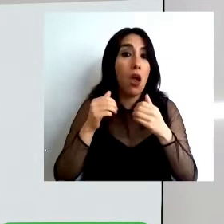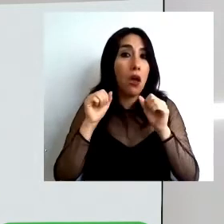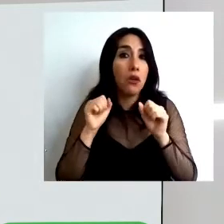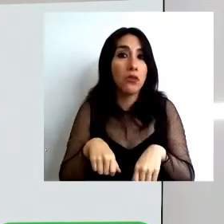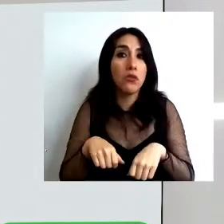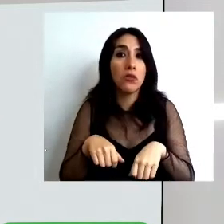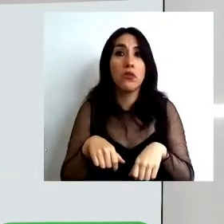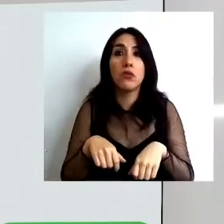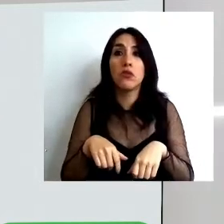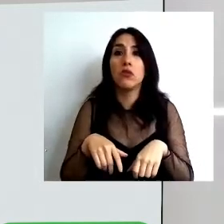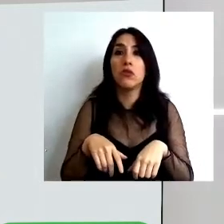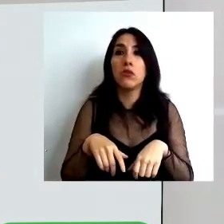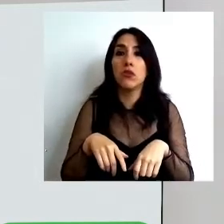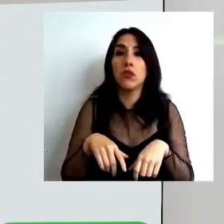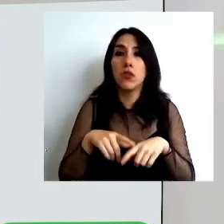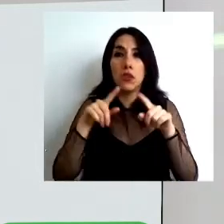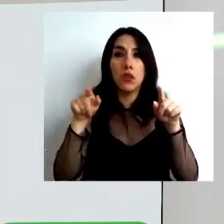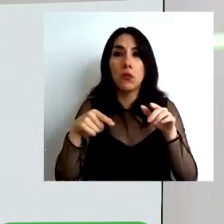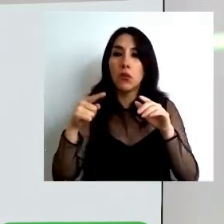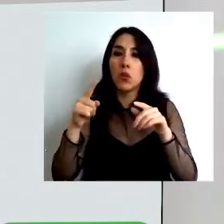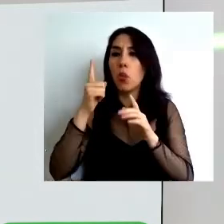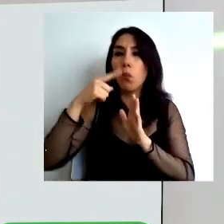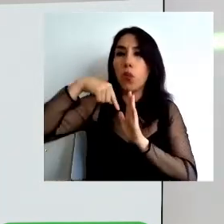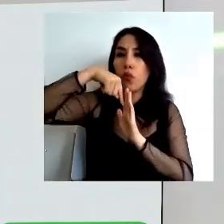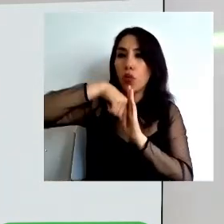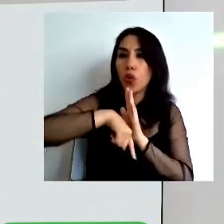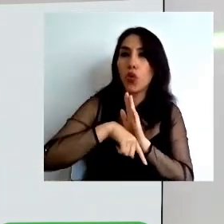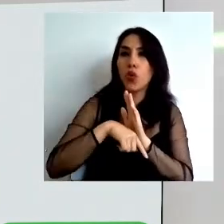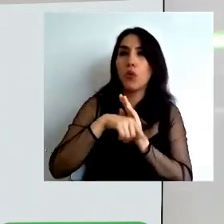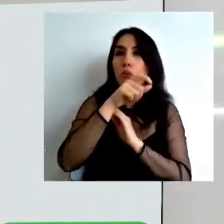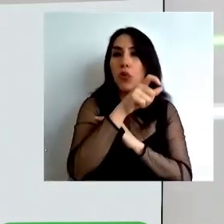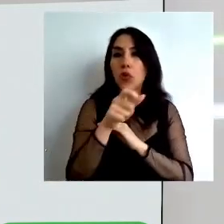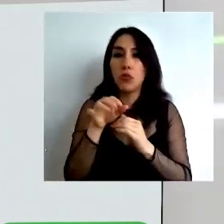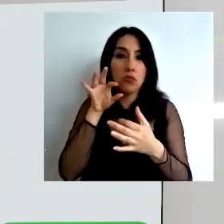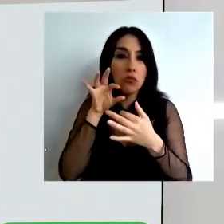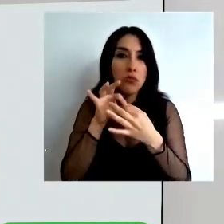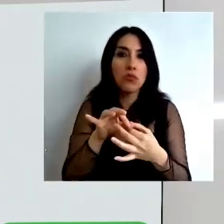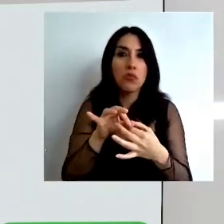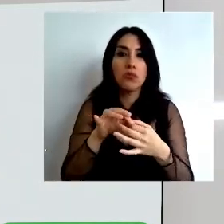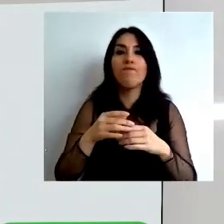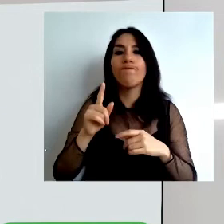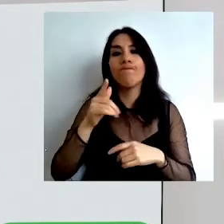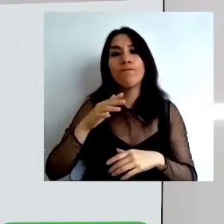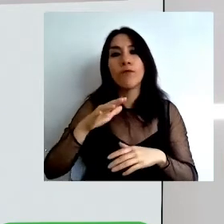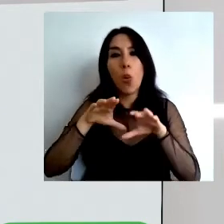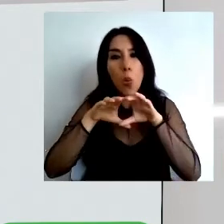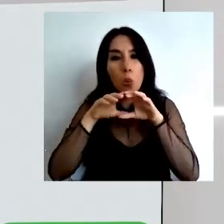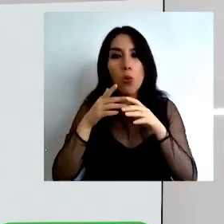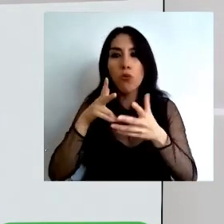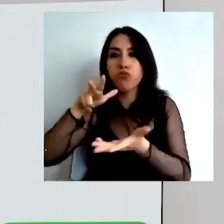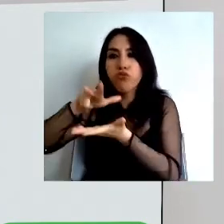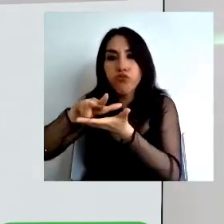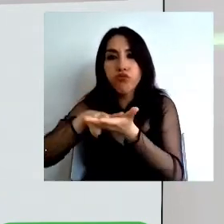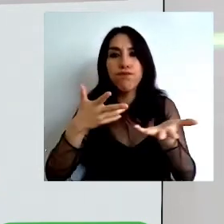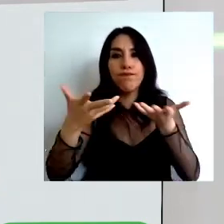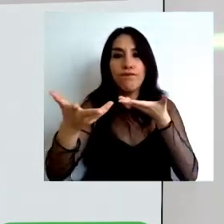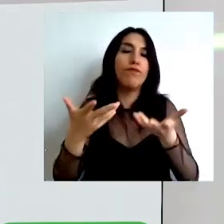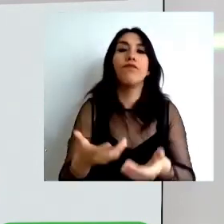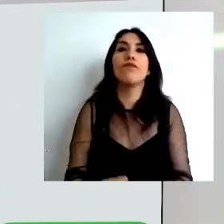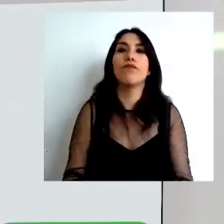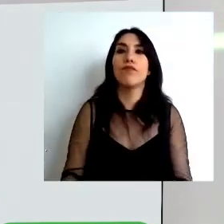Otherwise, the symptoms, will most likely just reappear. Second message is focus on indirect